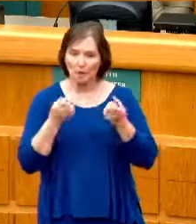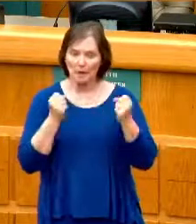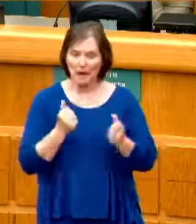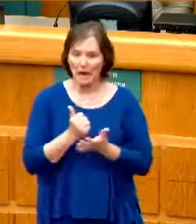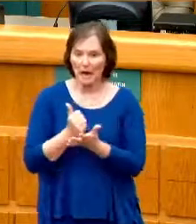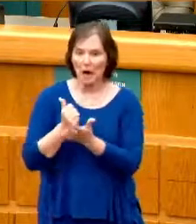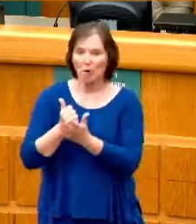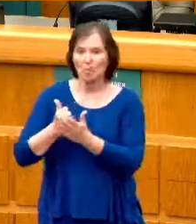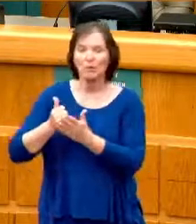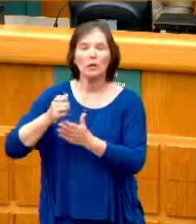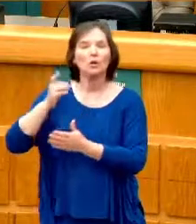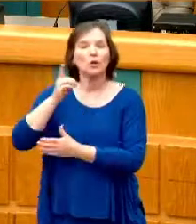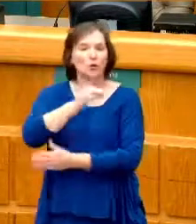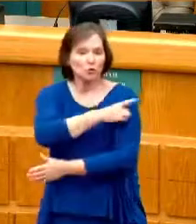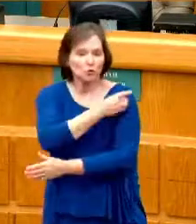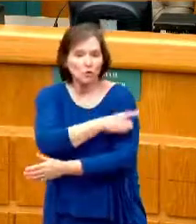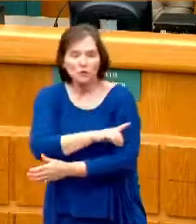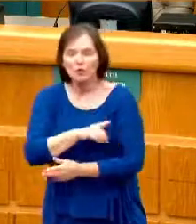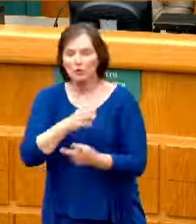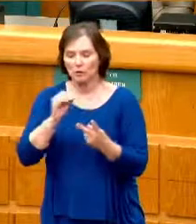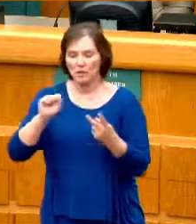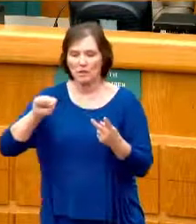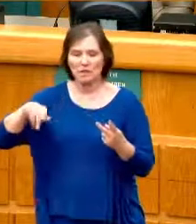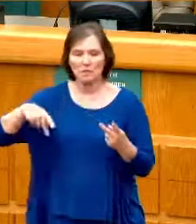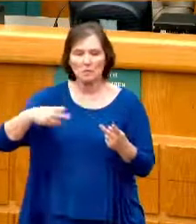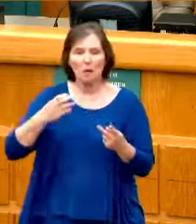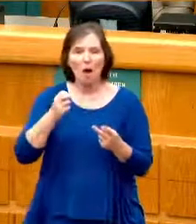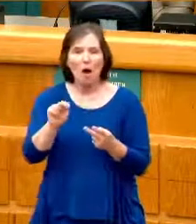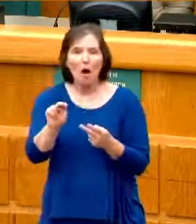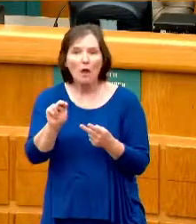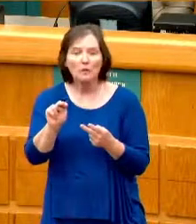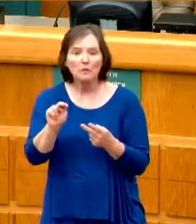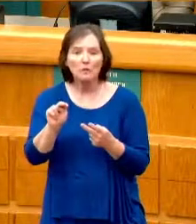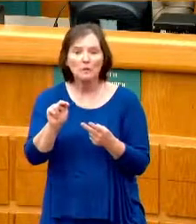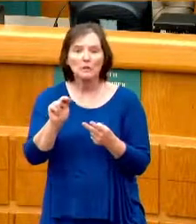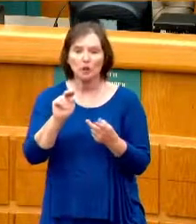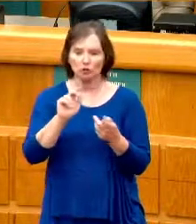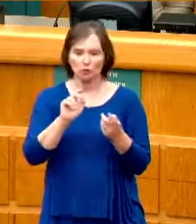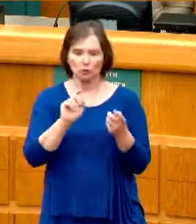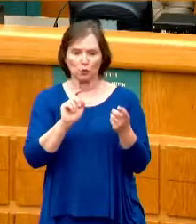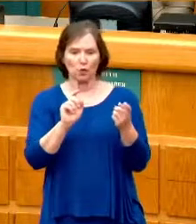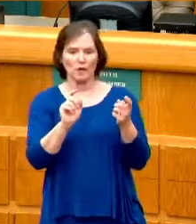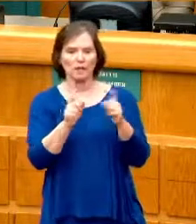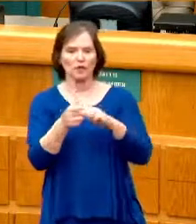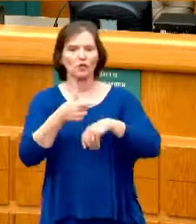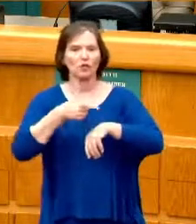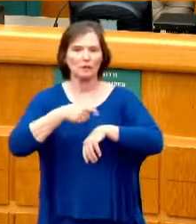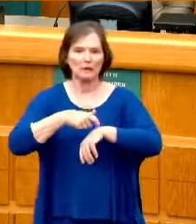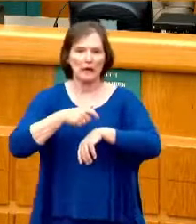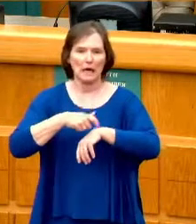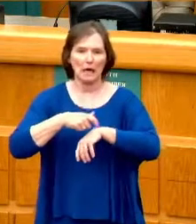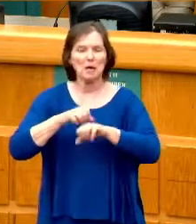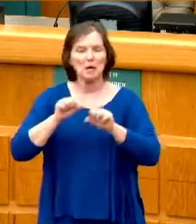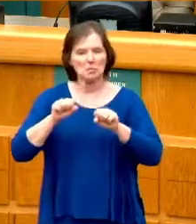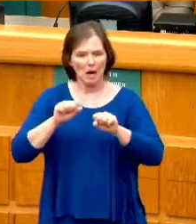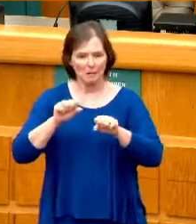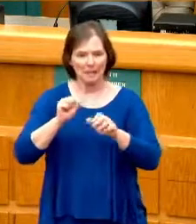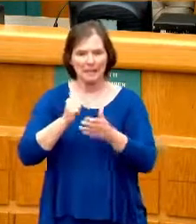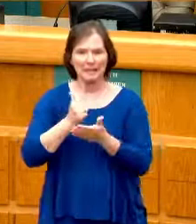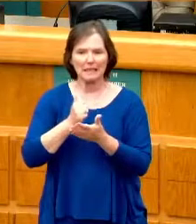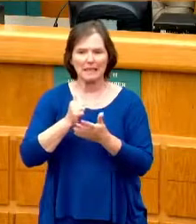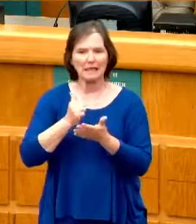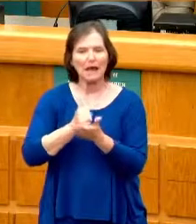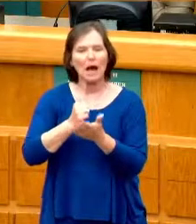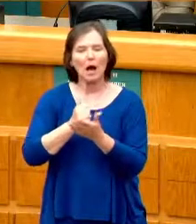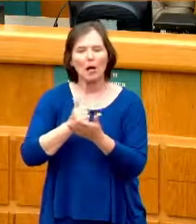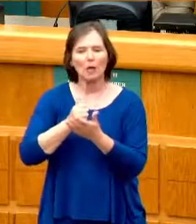their transition, as we inch our way towards herd immunity, we could possibly help them out as well at this great location. And